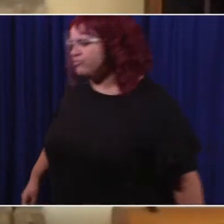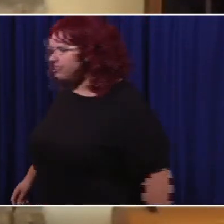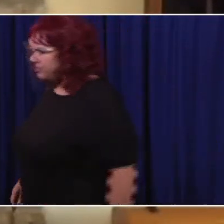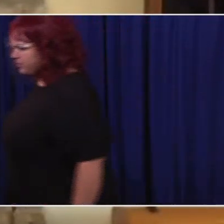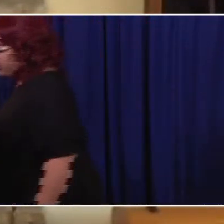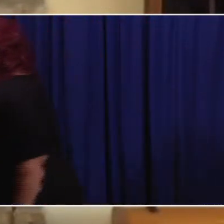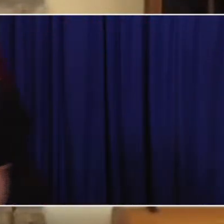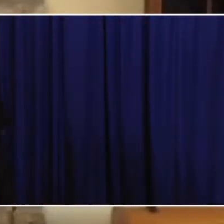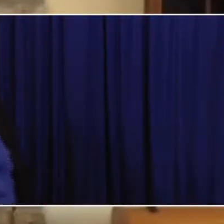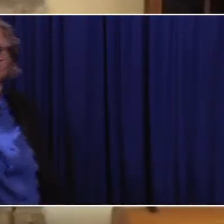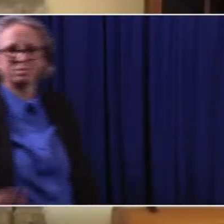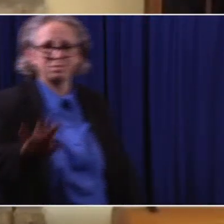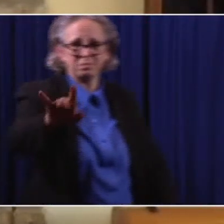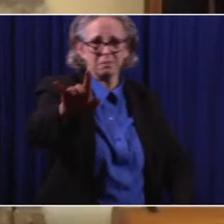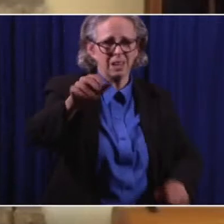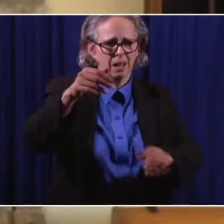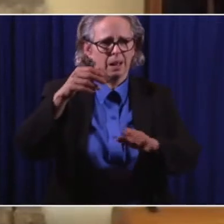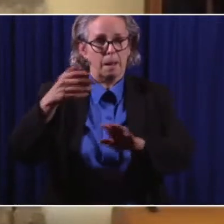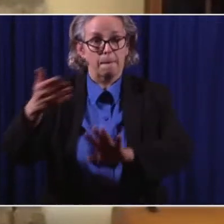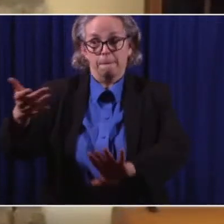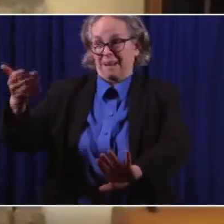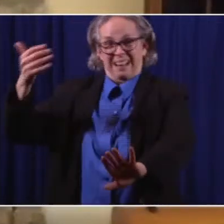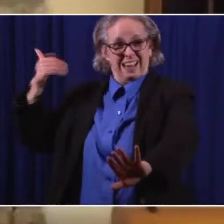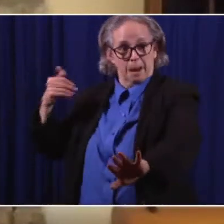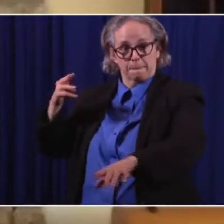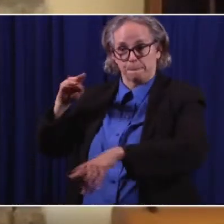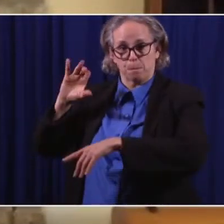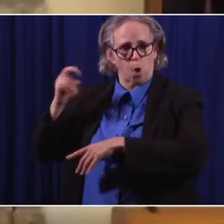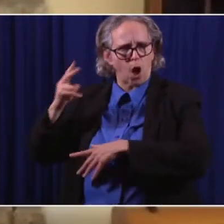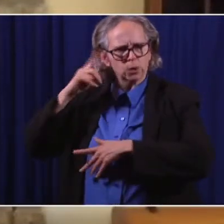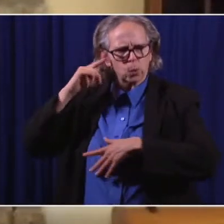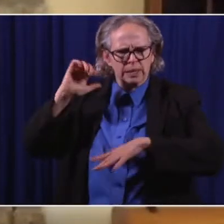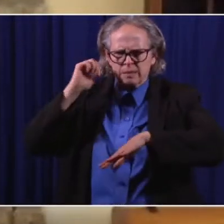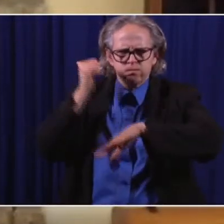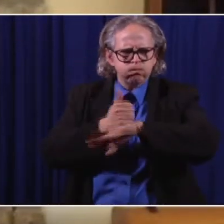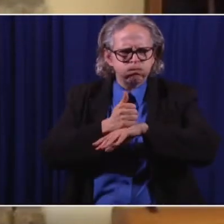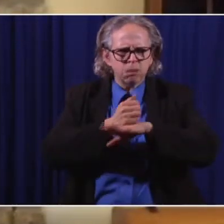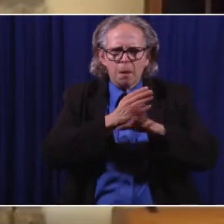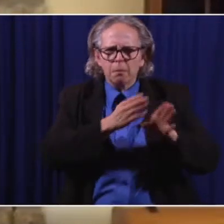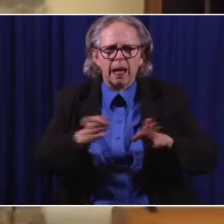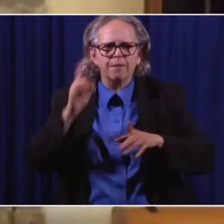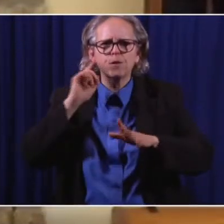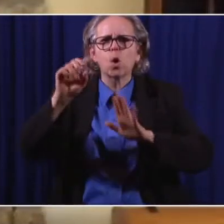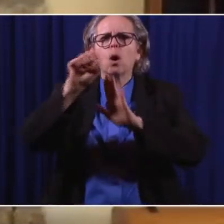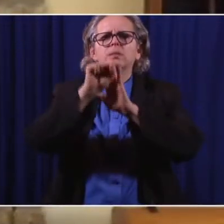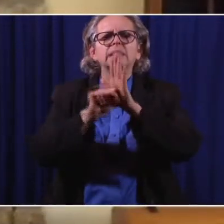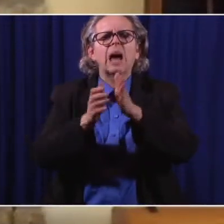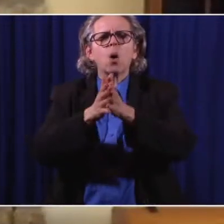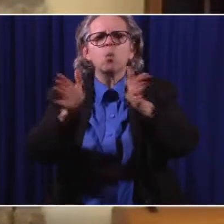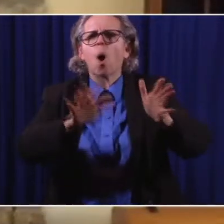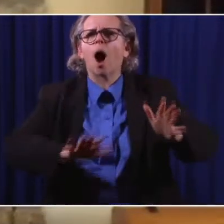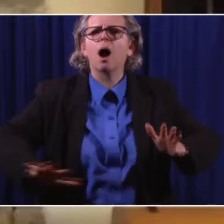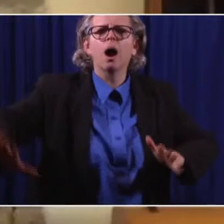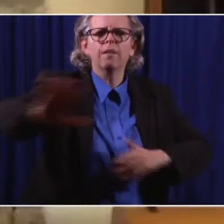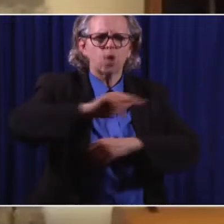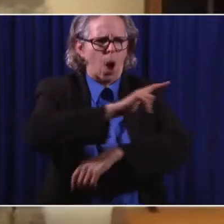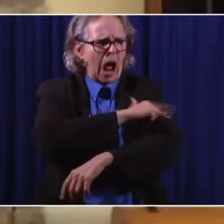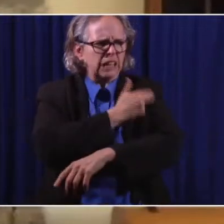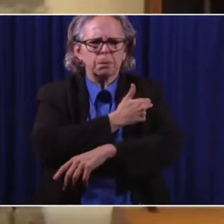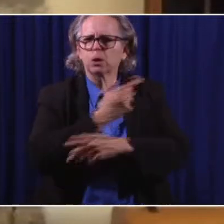on in March of this pandemic. And it's a good system. Nothing like this, I don't think, has ever been done in Ohio